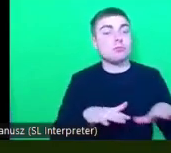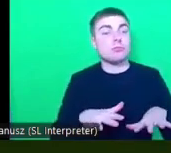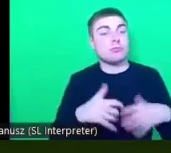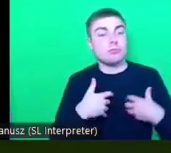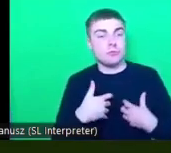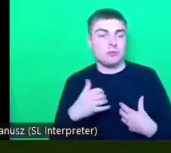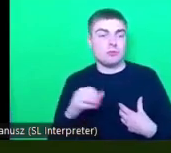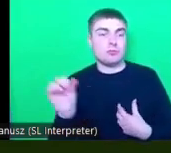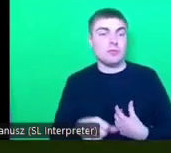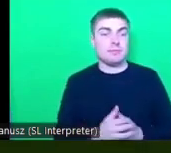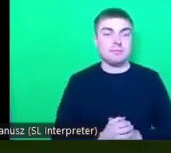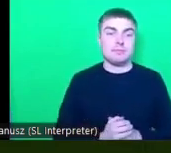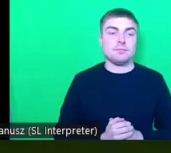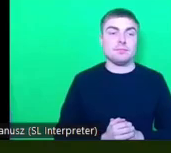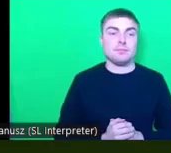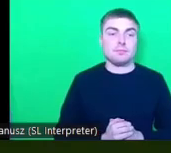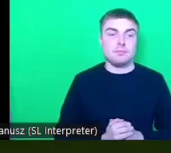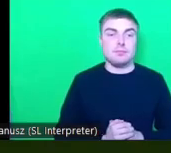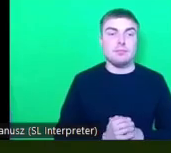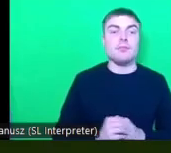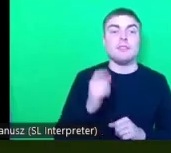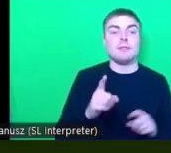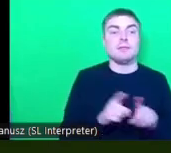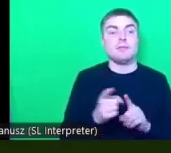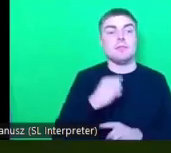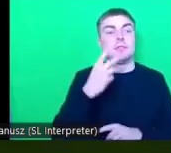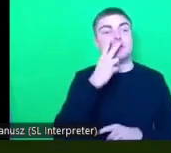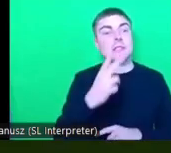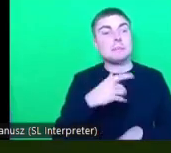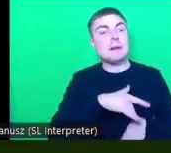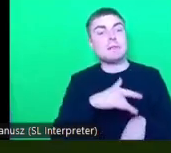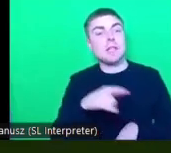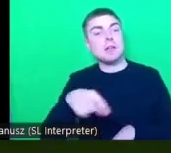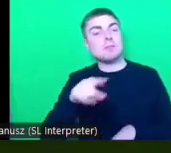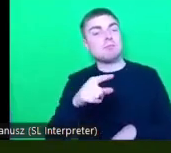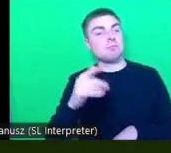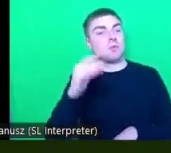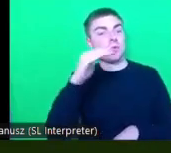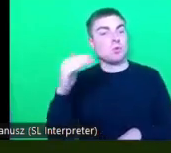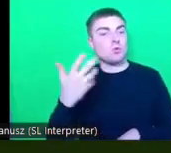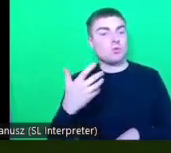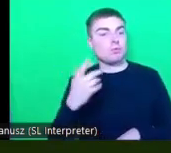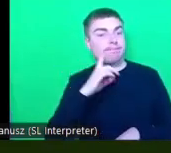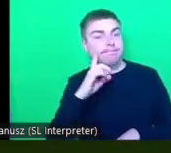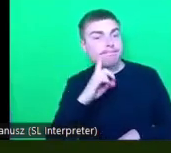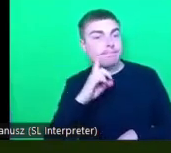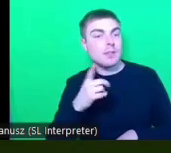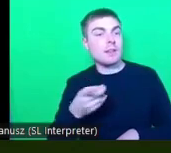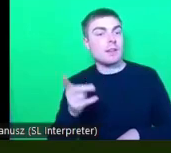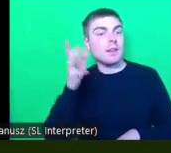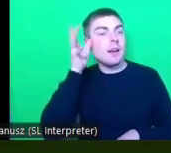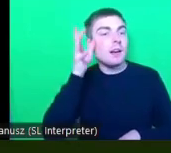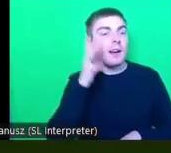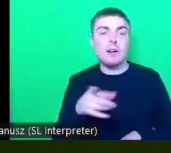rare predated by wolves. But what this study showed was that the adult males had the tendency to